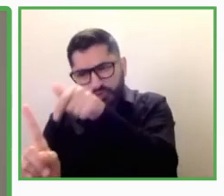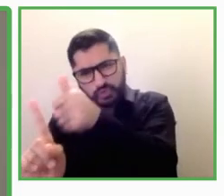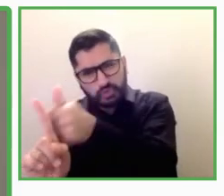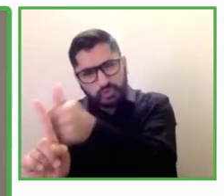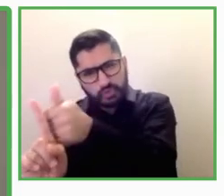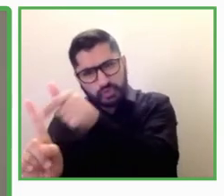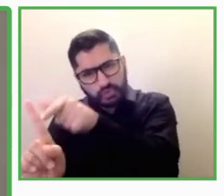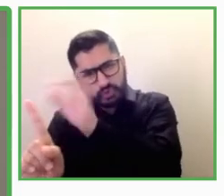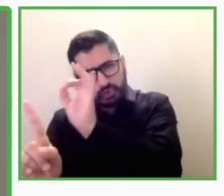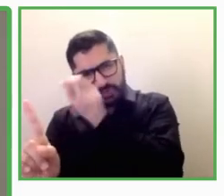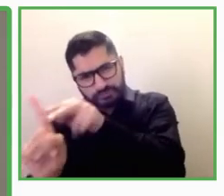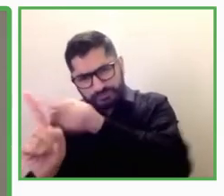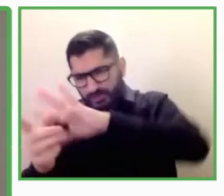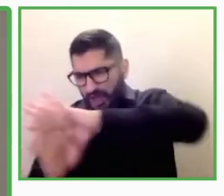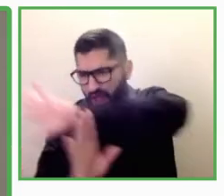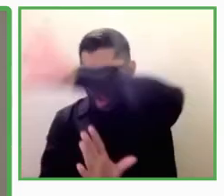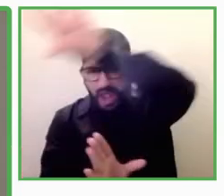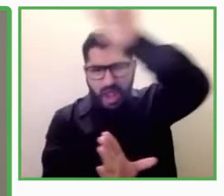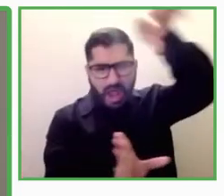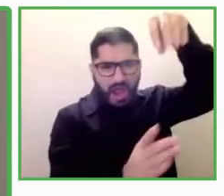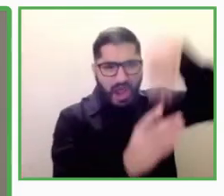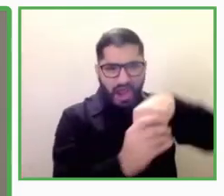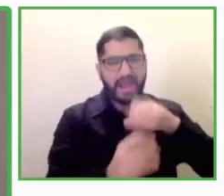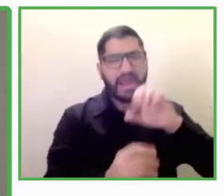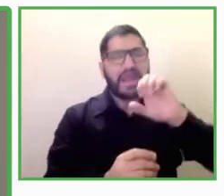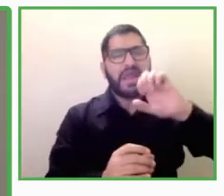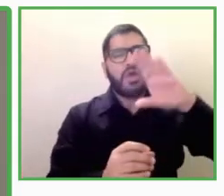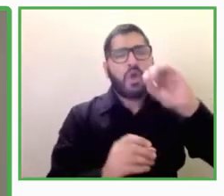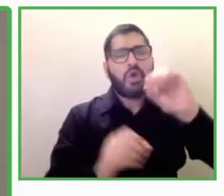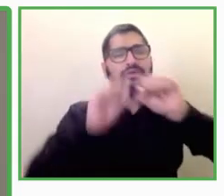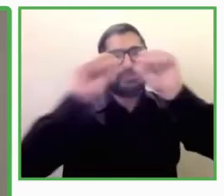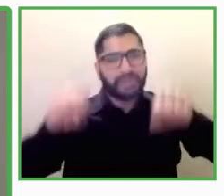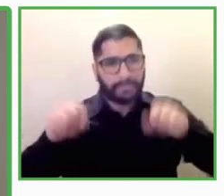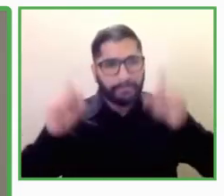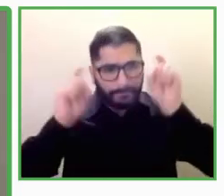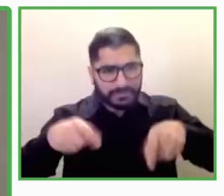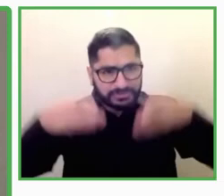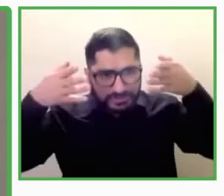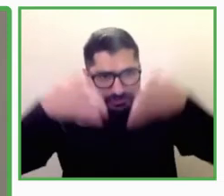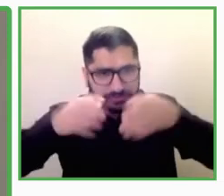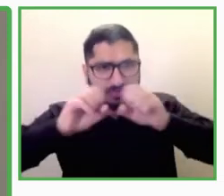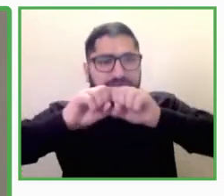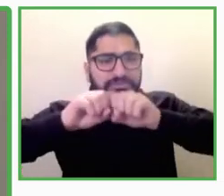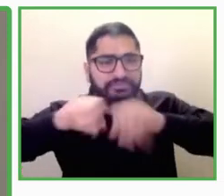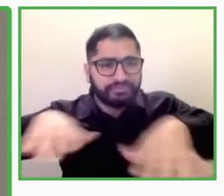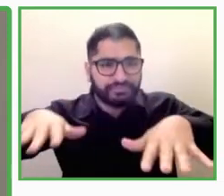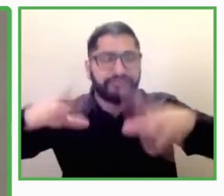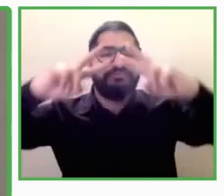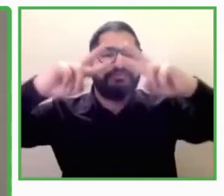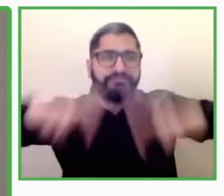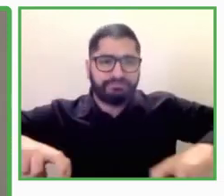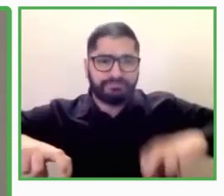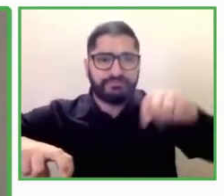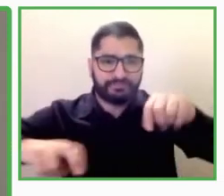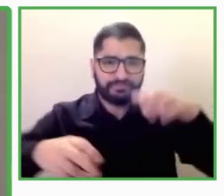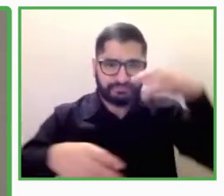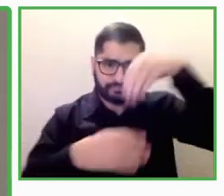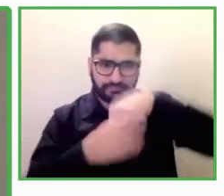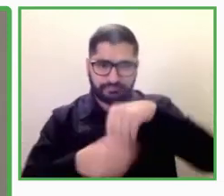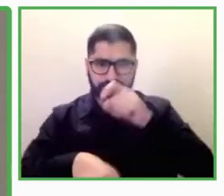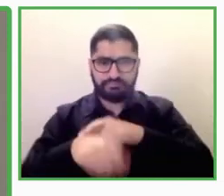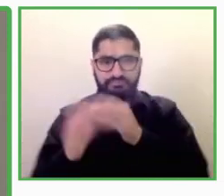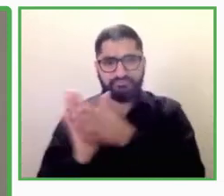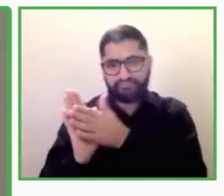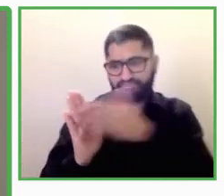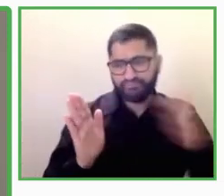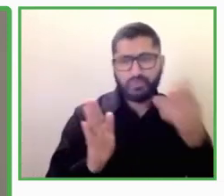impact. Well, in this way, I would like to also point out that Grupo Social ONCE, based on that